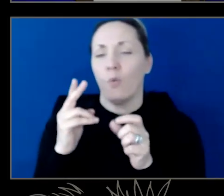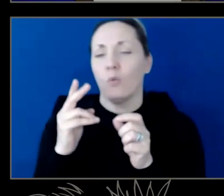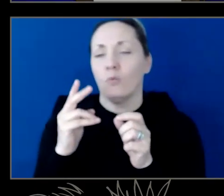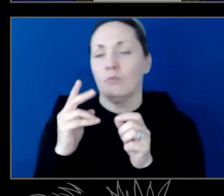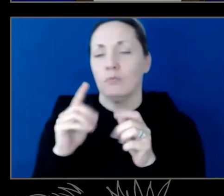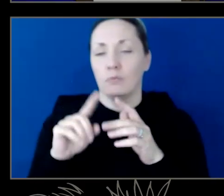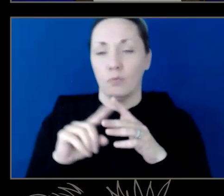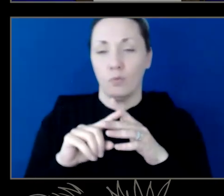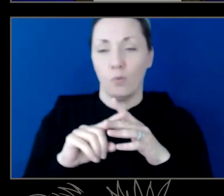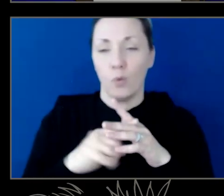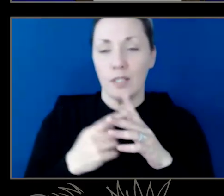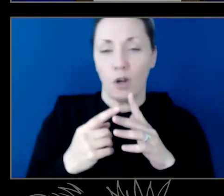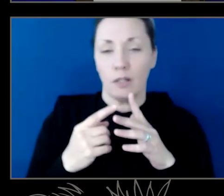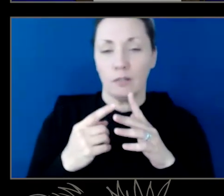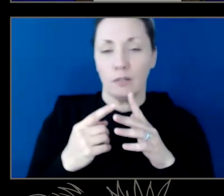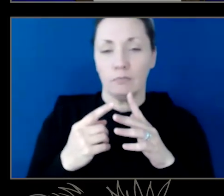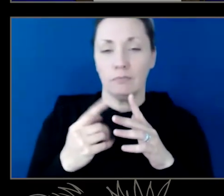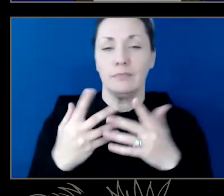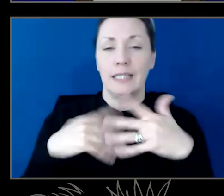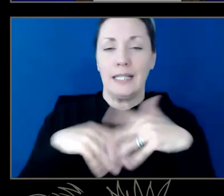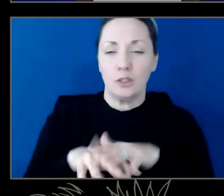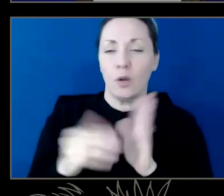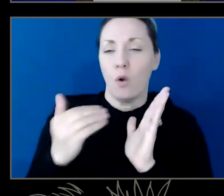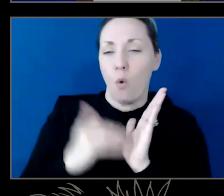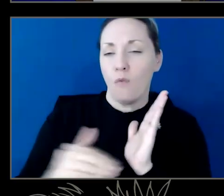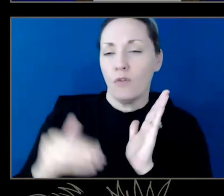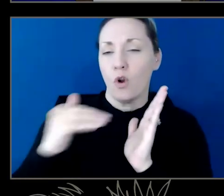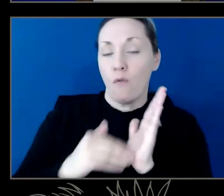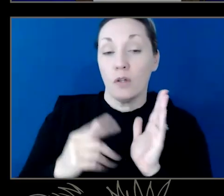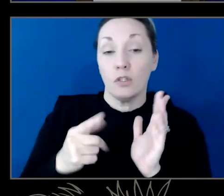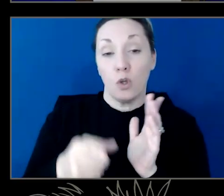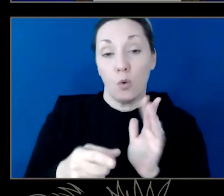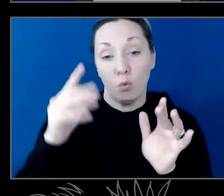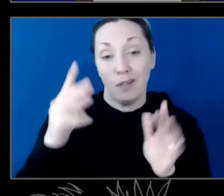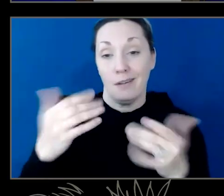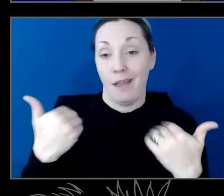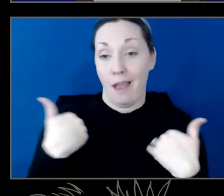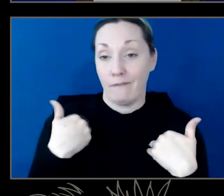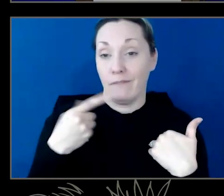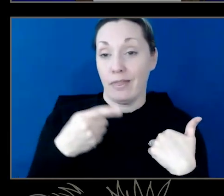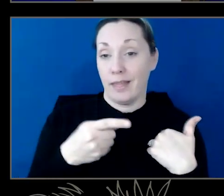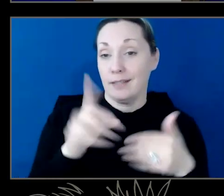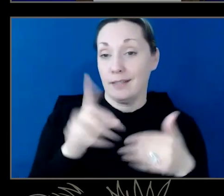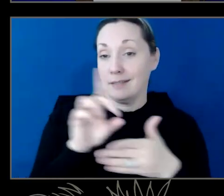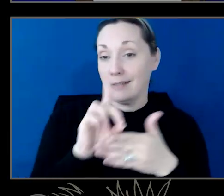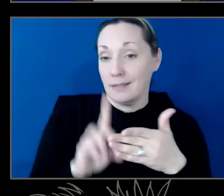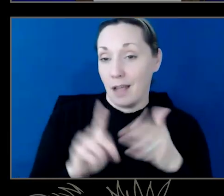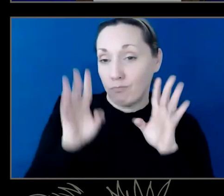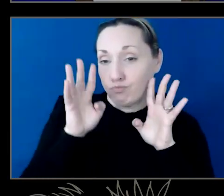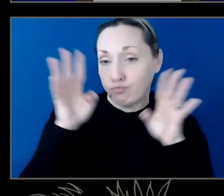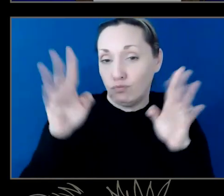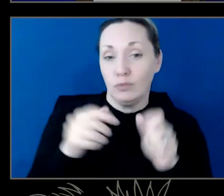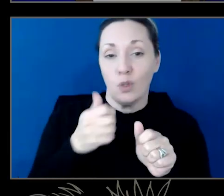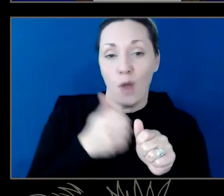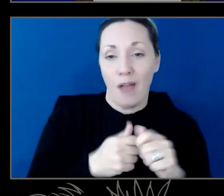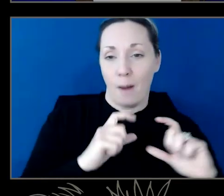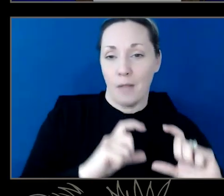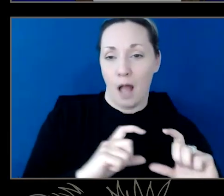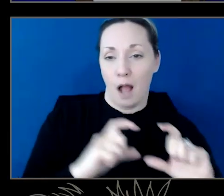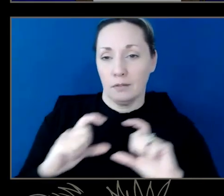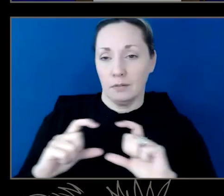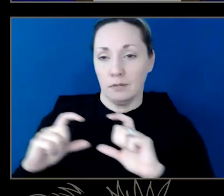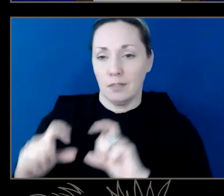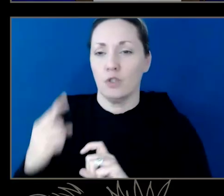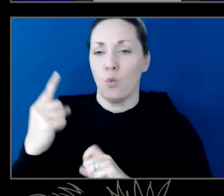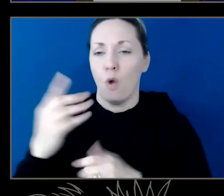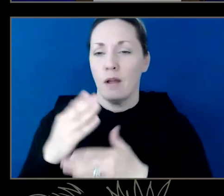over. And we ended up with this design, which is like every block is one feature of the framework,